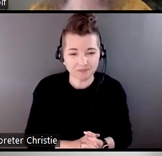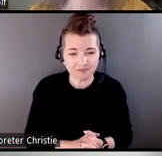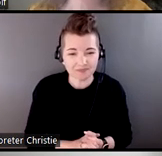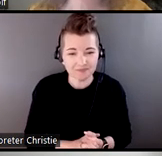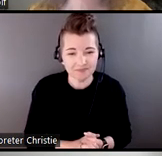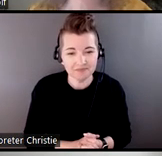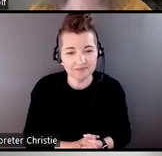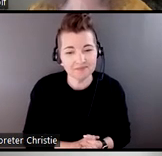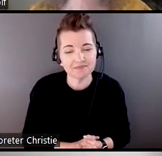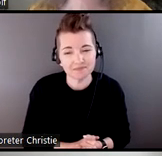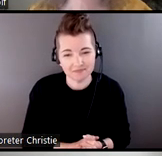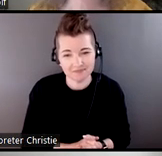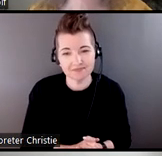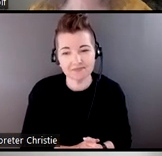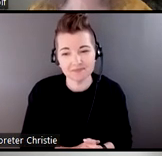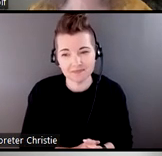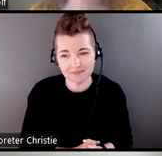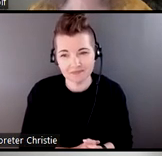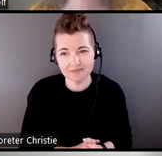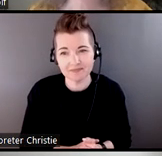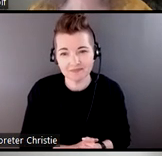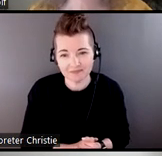important to them, and use that